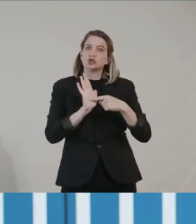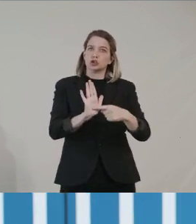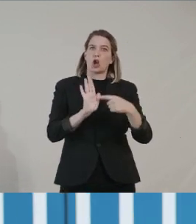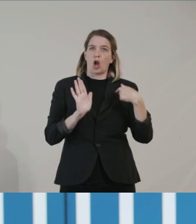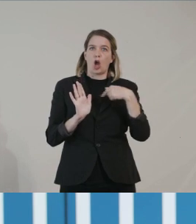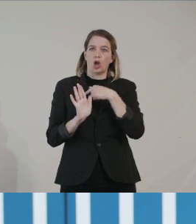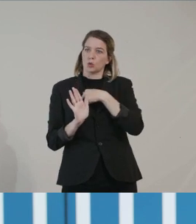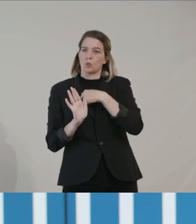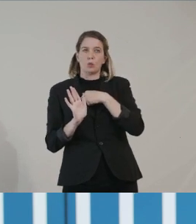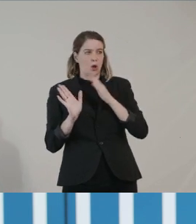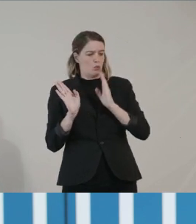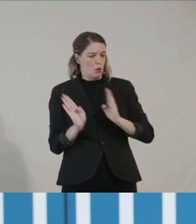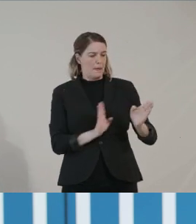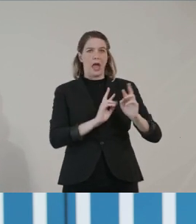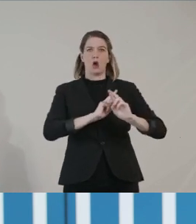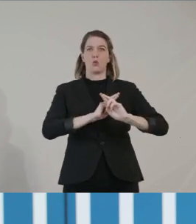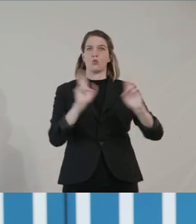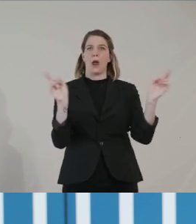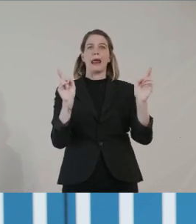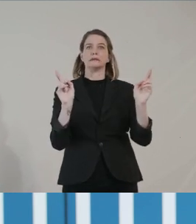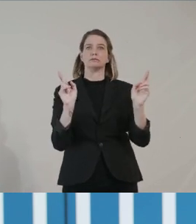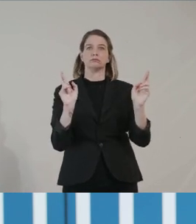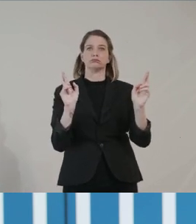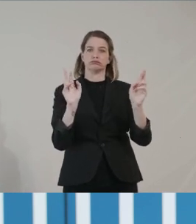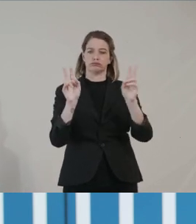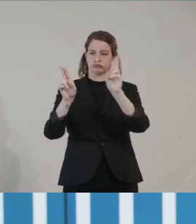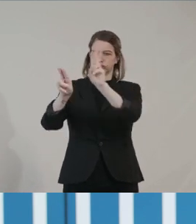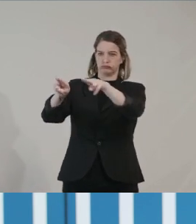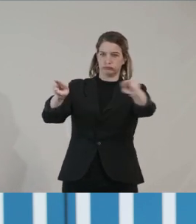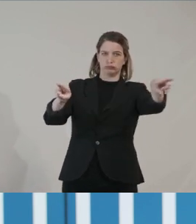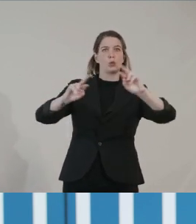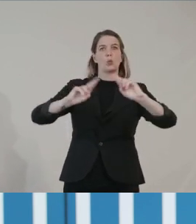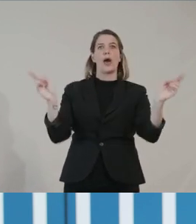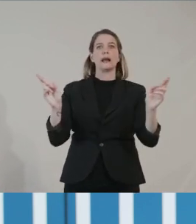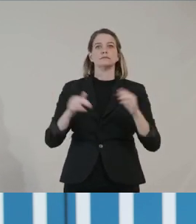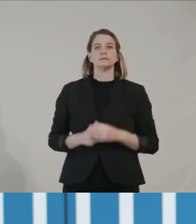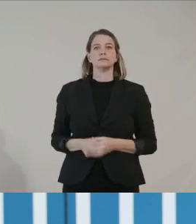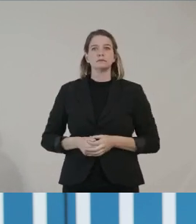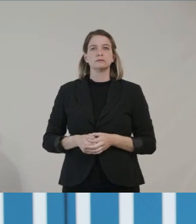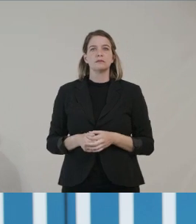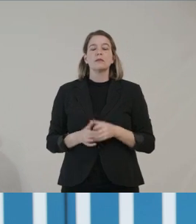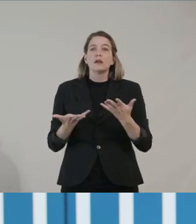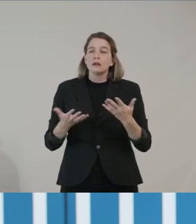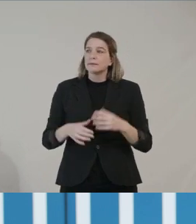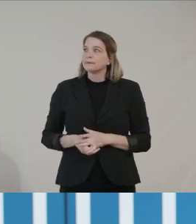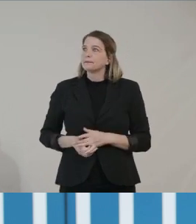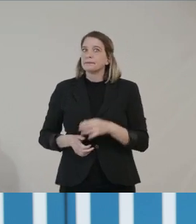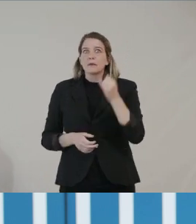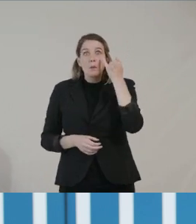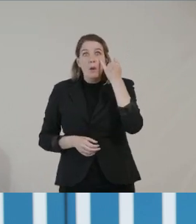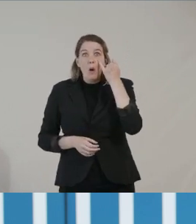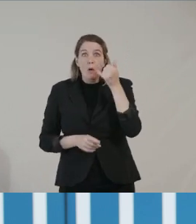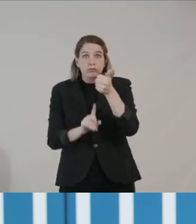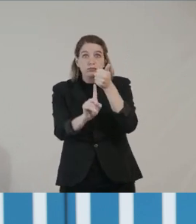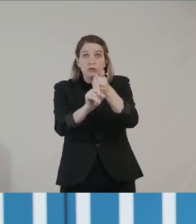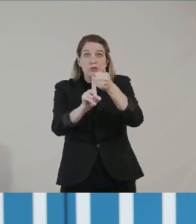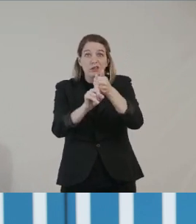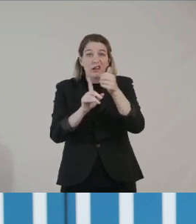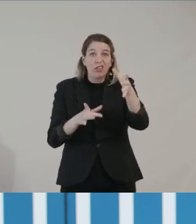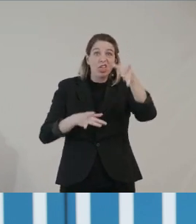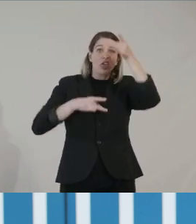Now next, if you contract this and you're very sick, you're very ill, you need what are ICU beds,